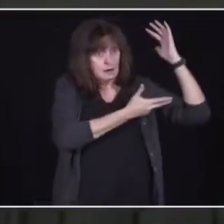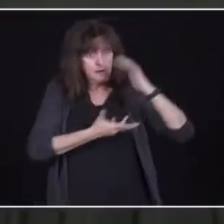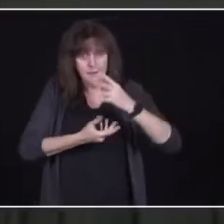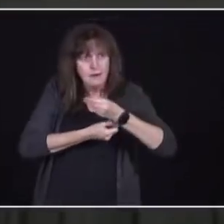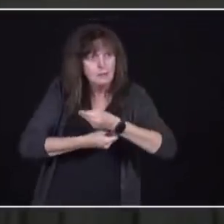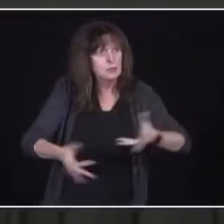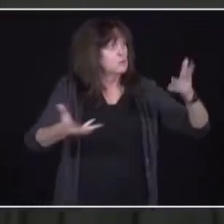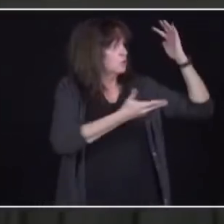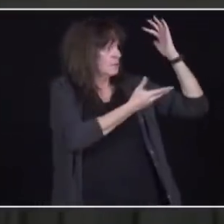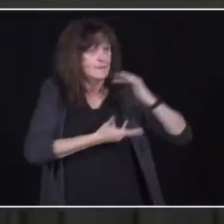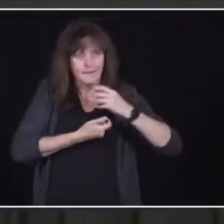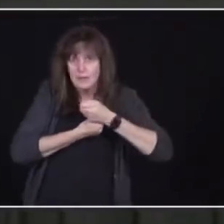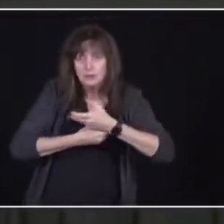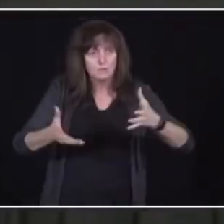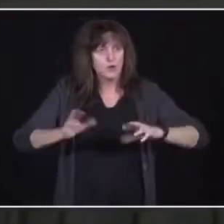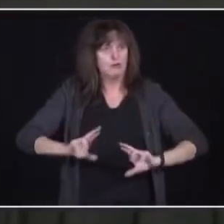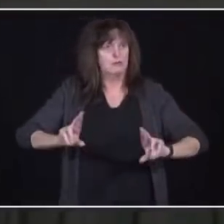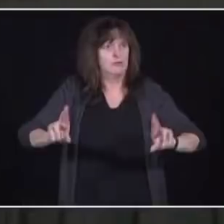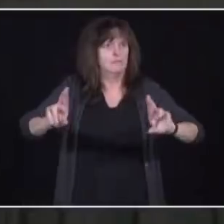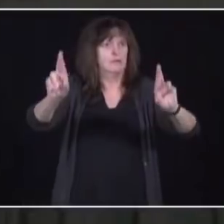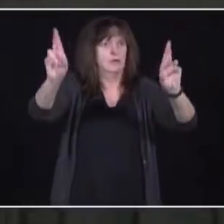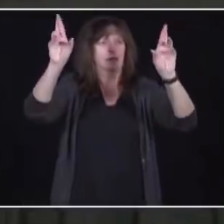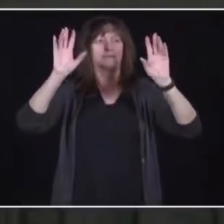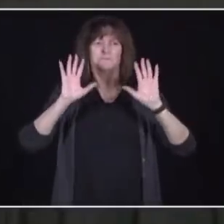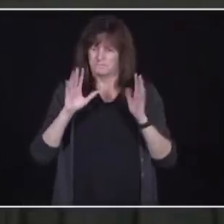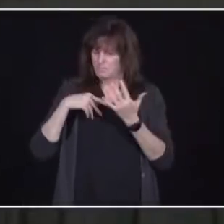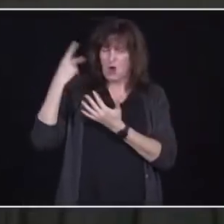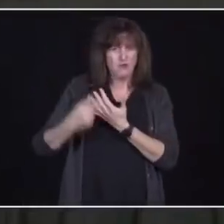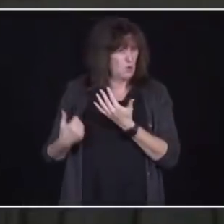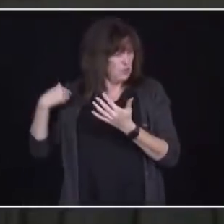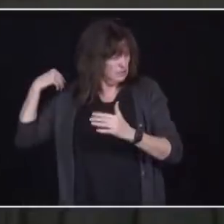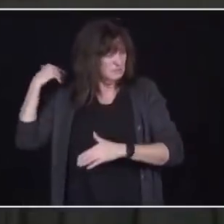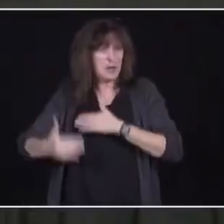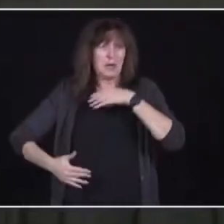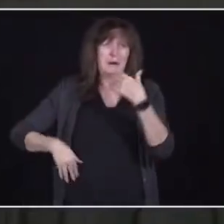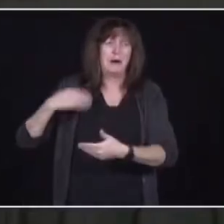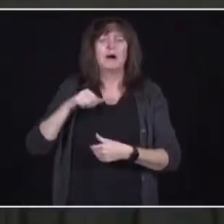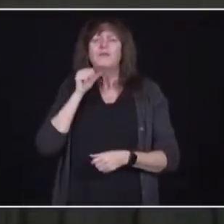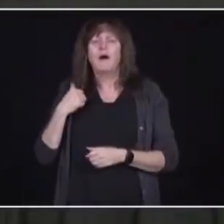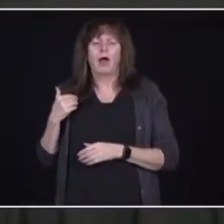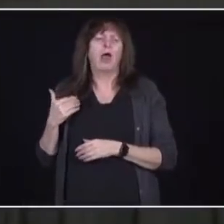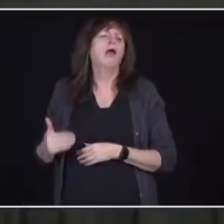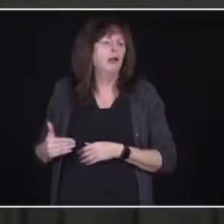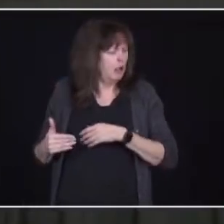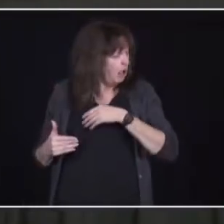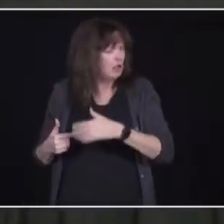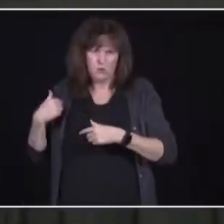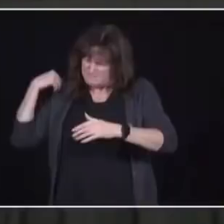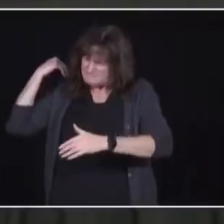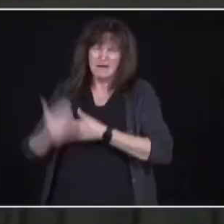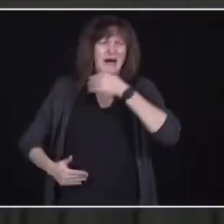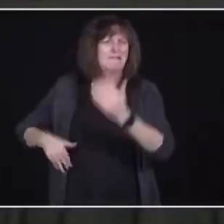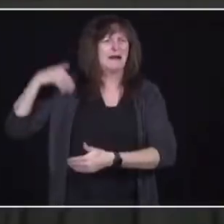up in the province of Ontario. So our program is running. We're running flat out to make sure that we have more capacity than the vaccines we have, and